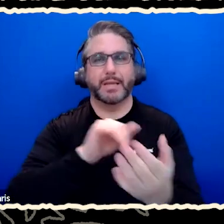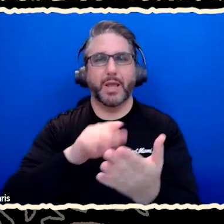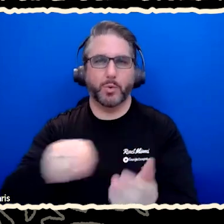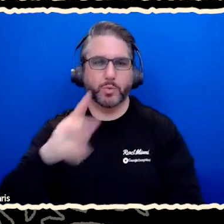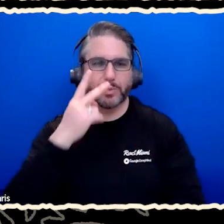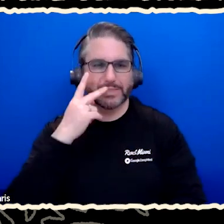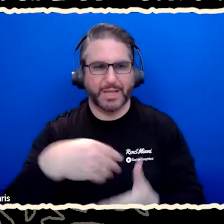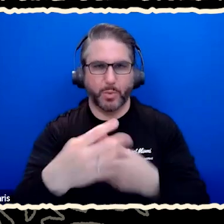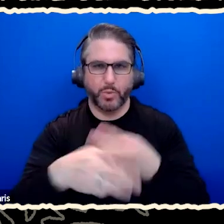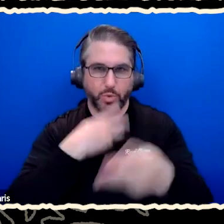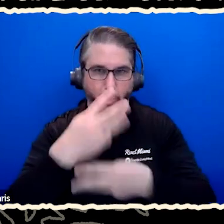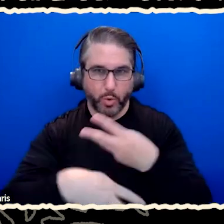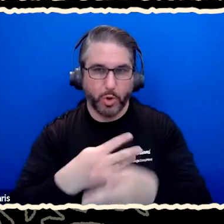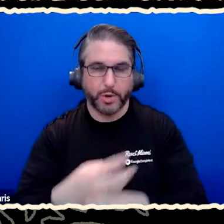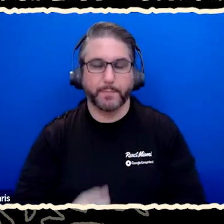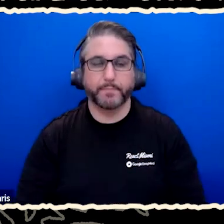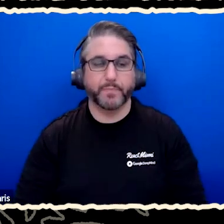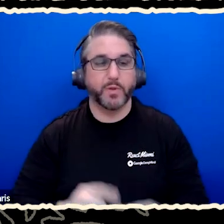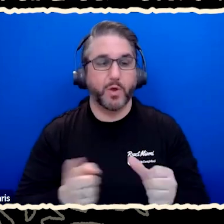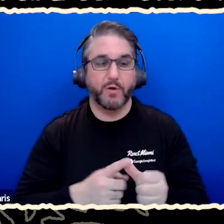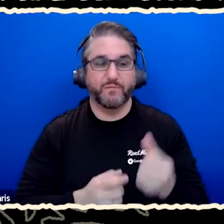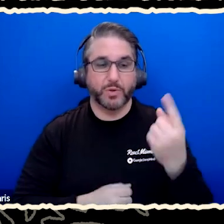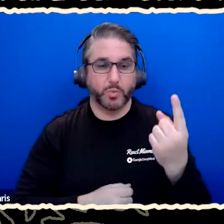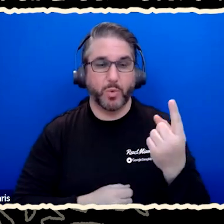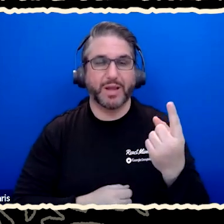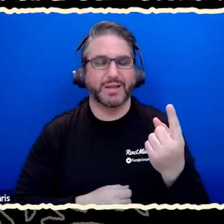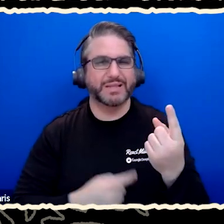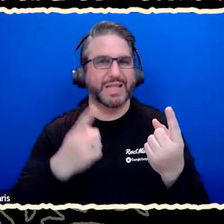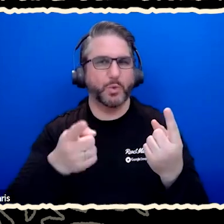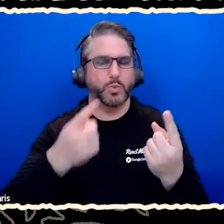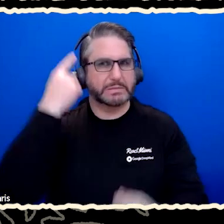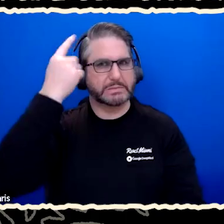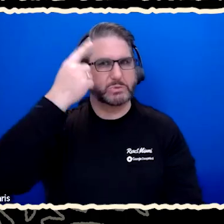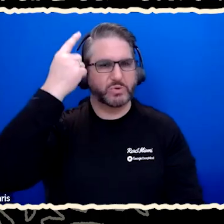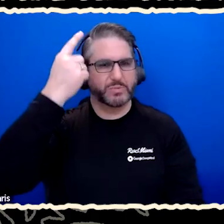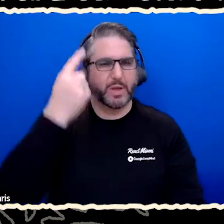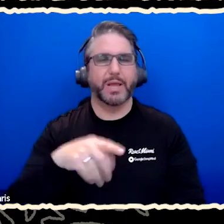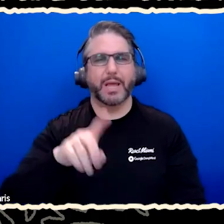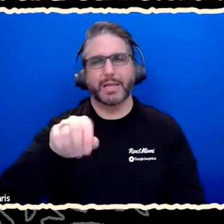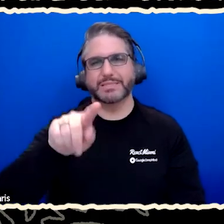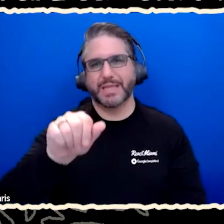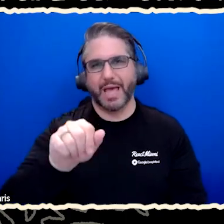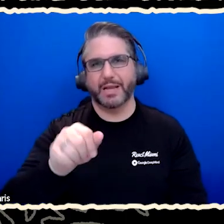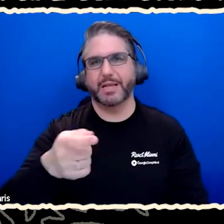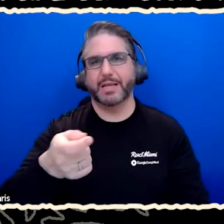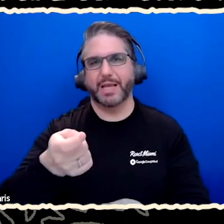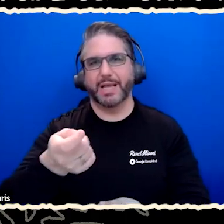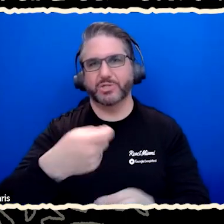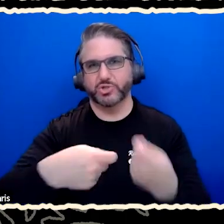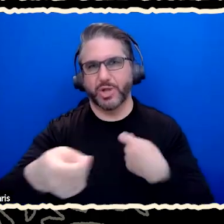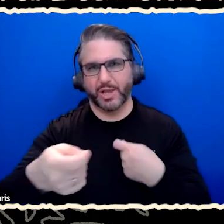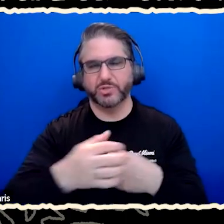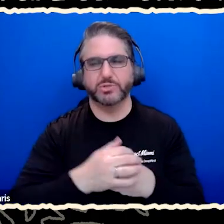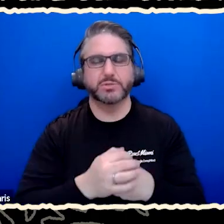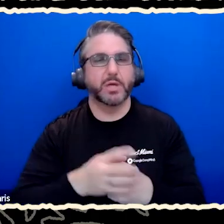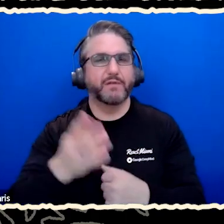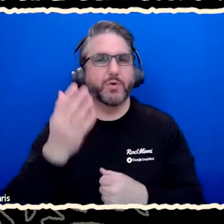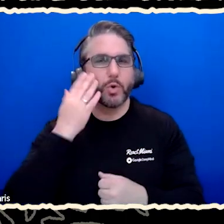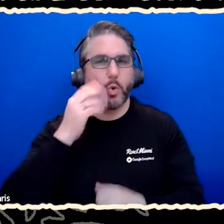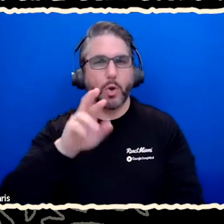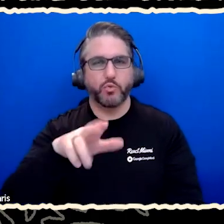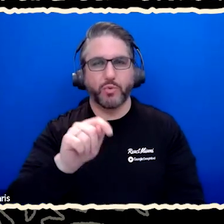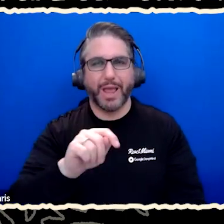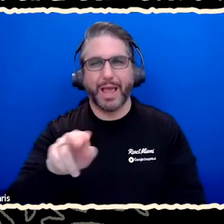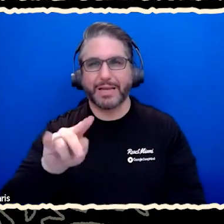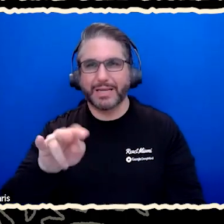practice. The first one that probably already lingers on your minds is data exchange. So if you know some React Native internals,